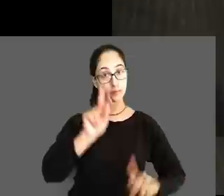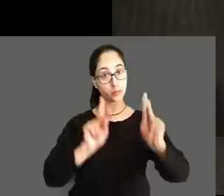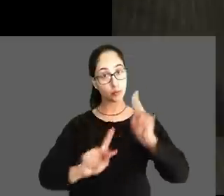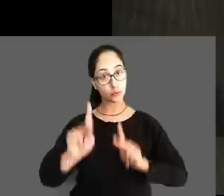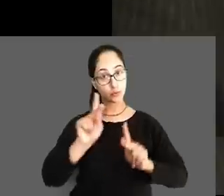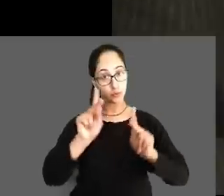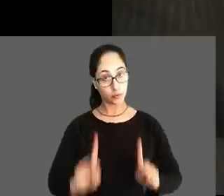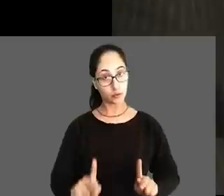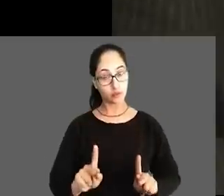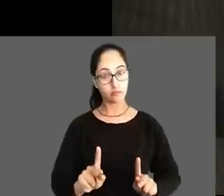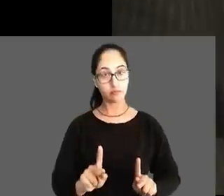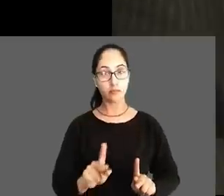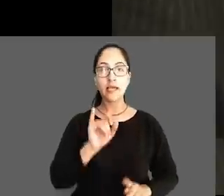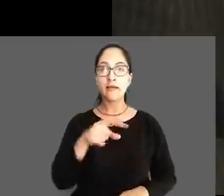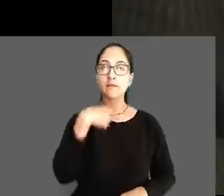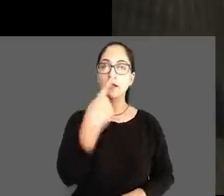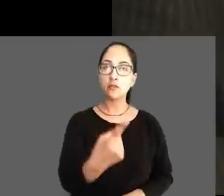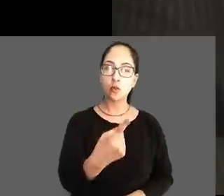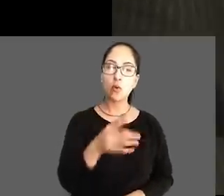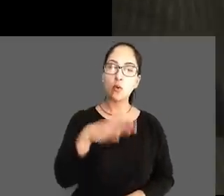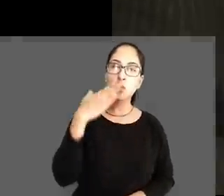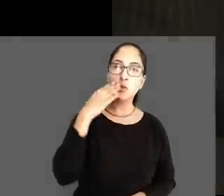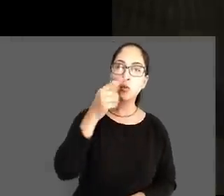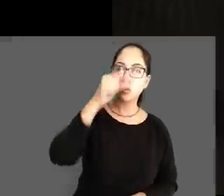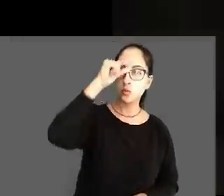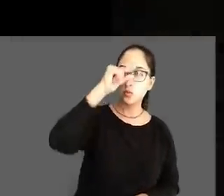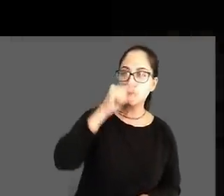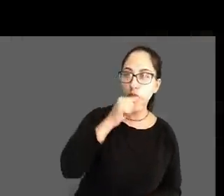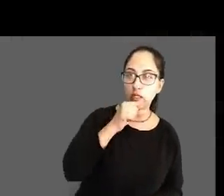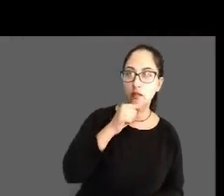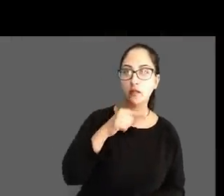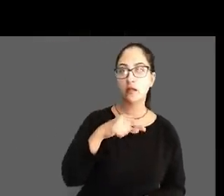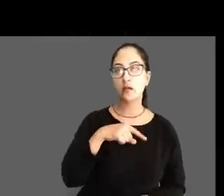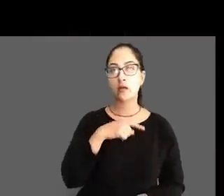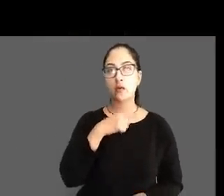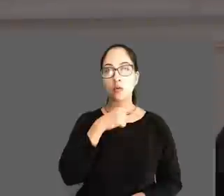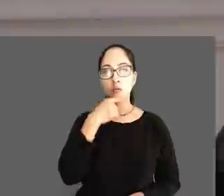world. Well, let me reverse that question.